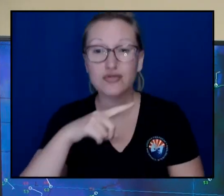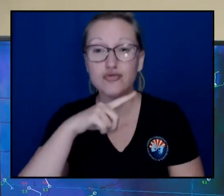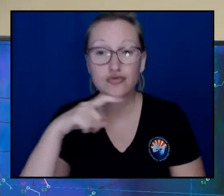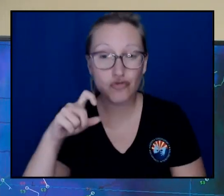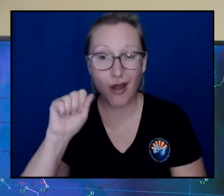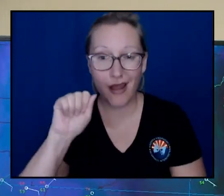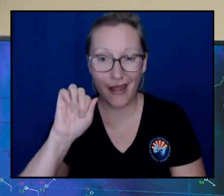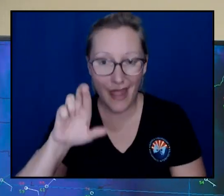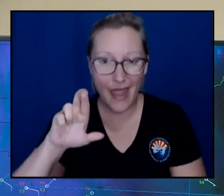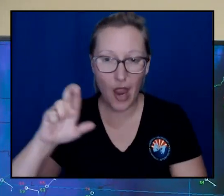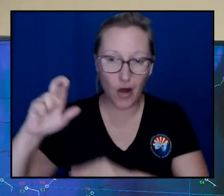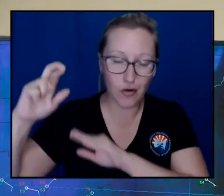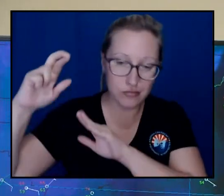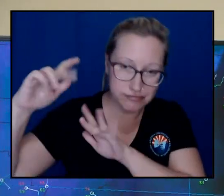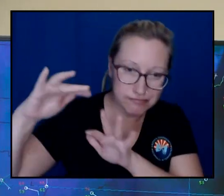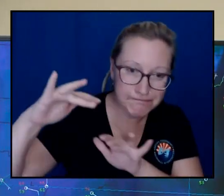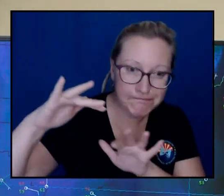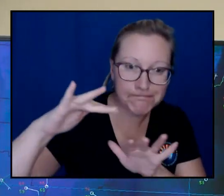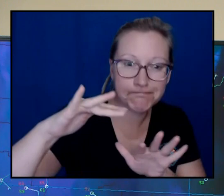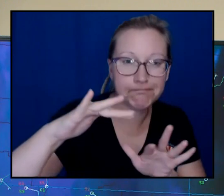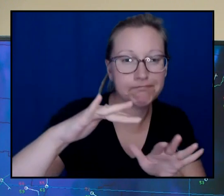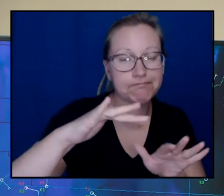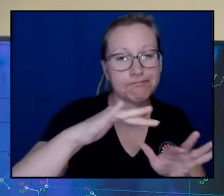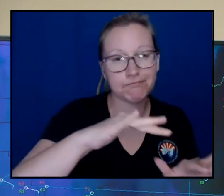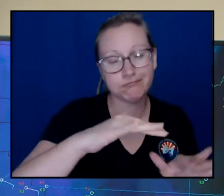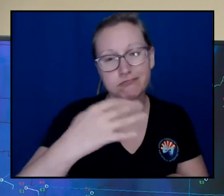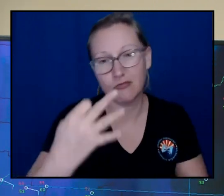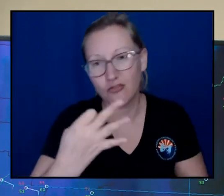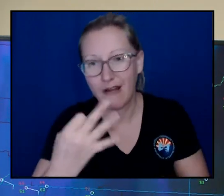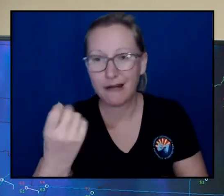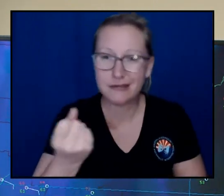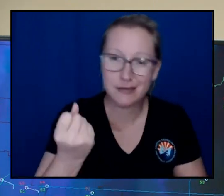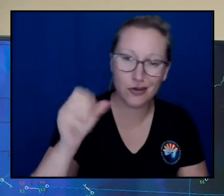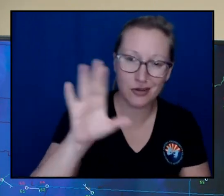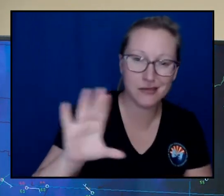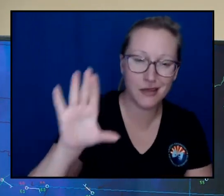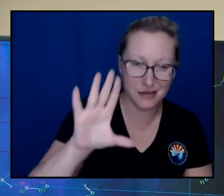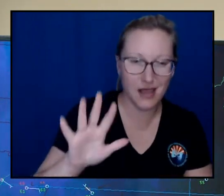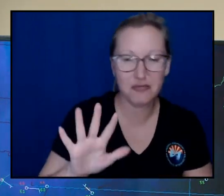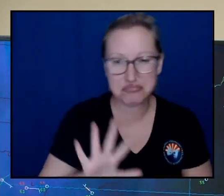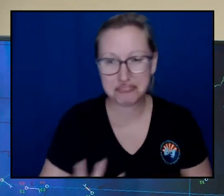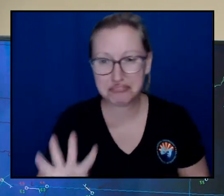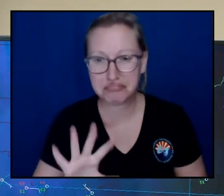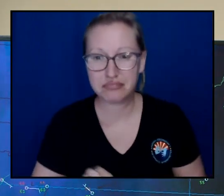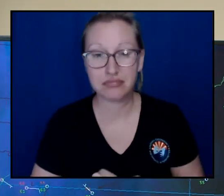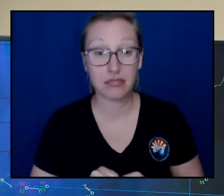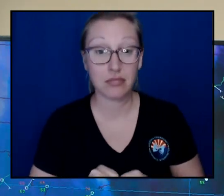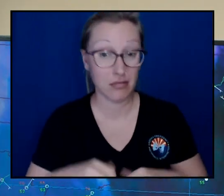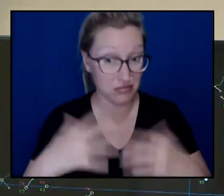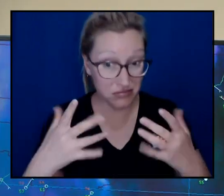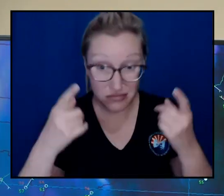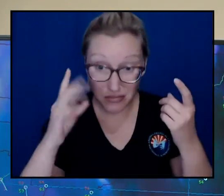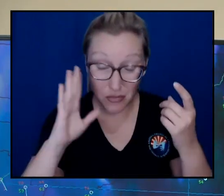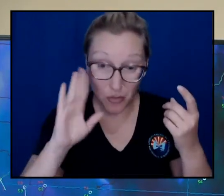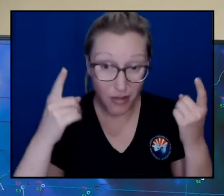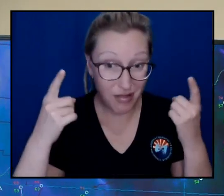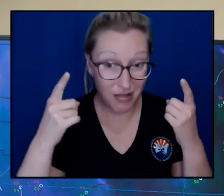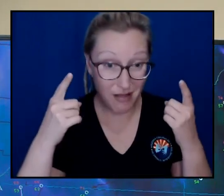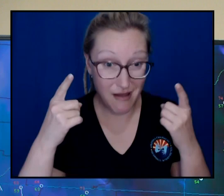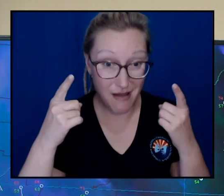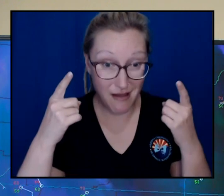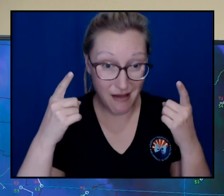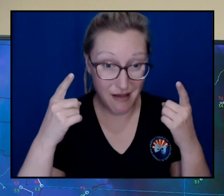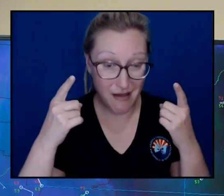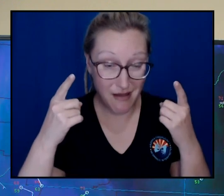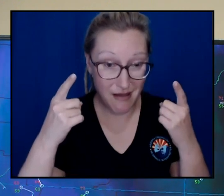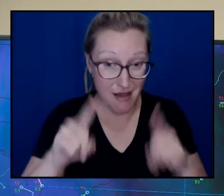go into the latter portion of the week into the weekend. And what that's going to do is really start to shut off some of our